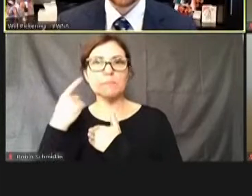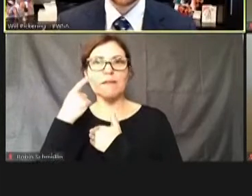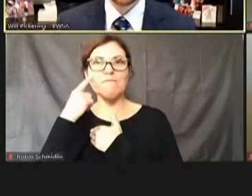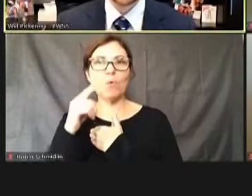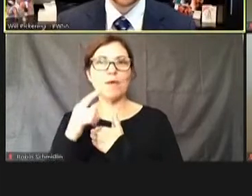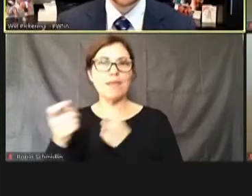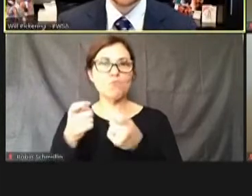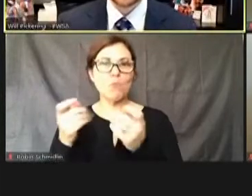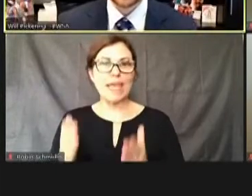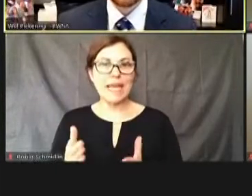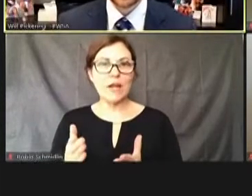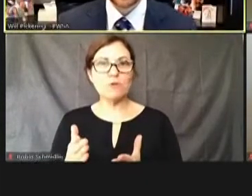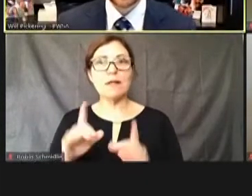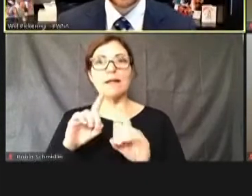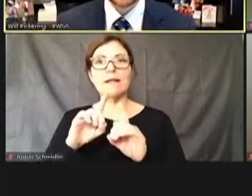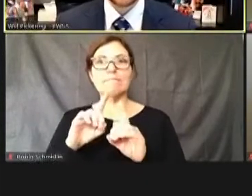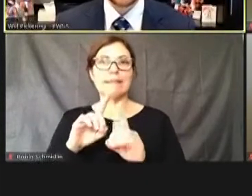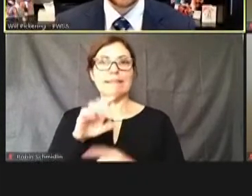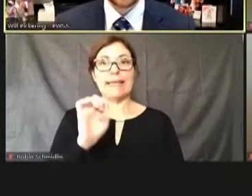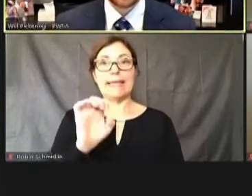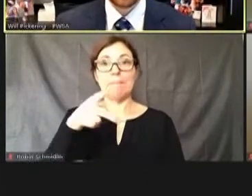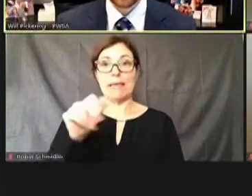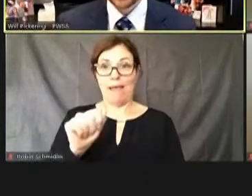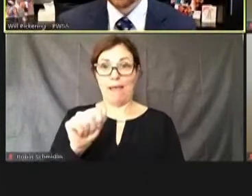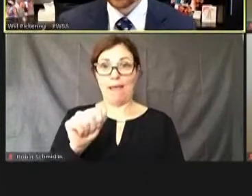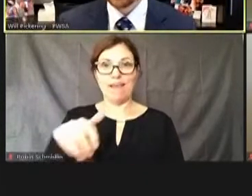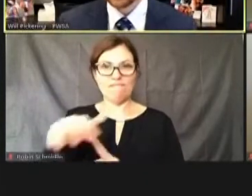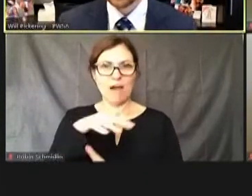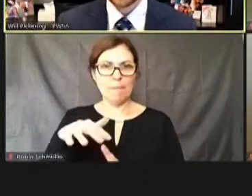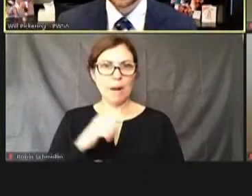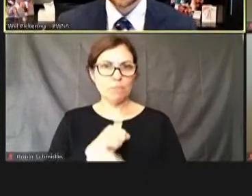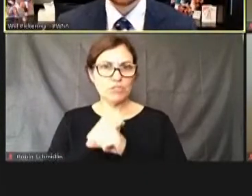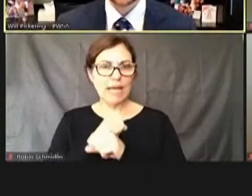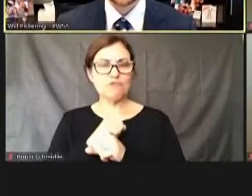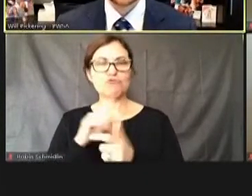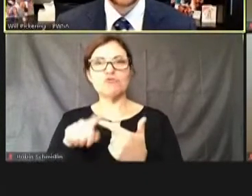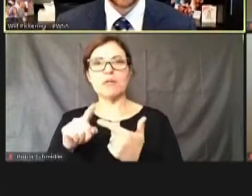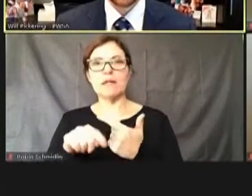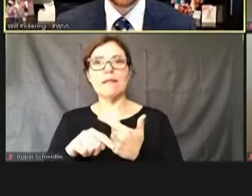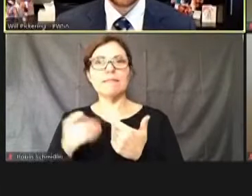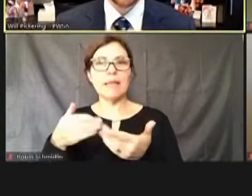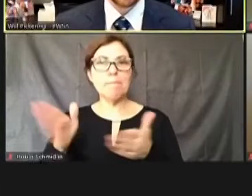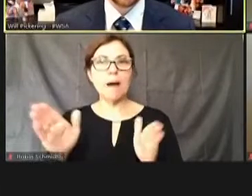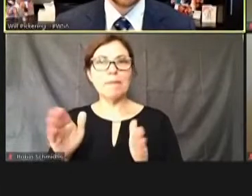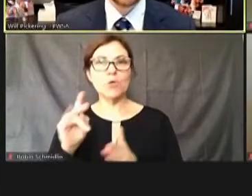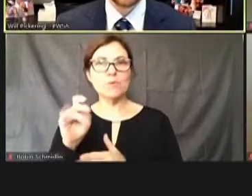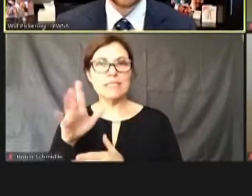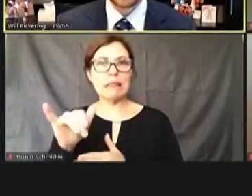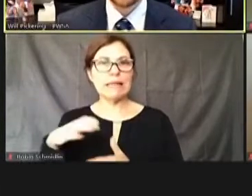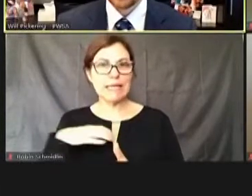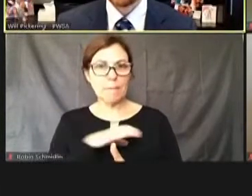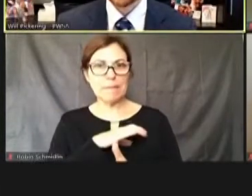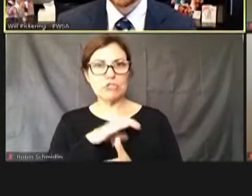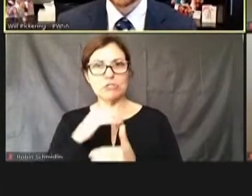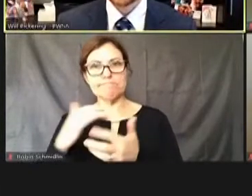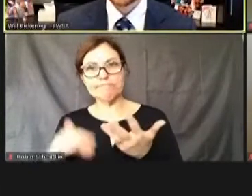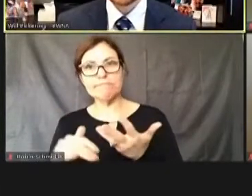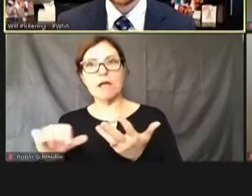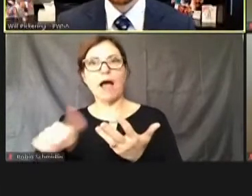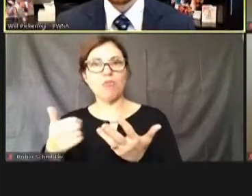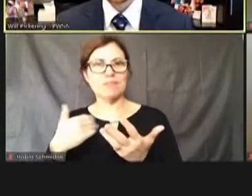of Environmental Protection, EPA, we have the Public Utility Commission, among others, that have